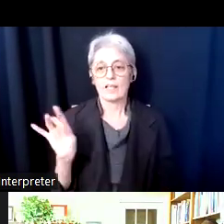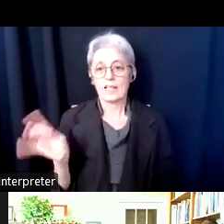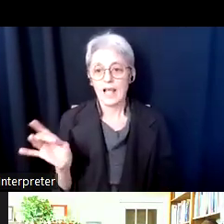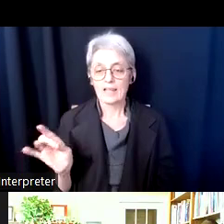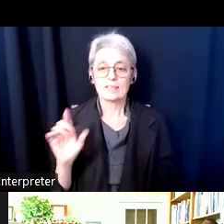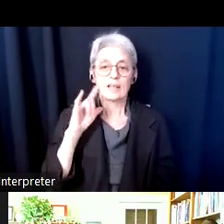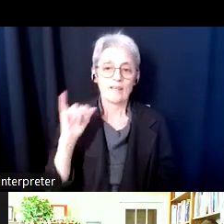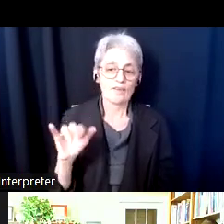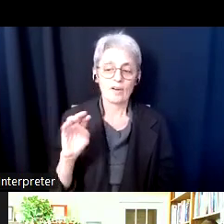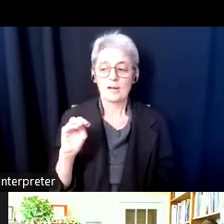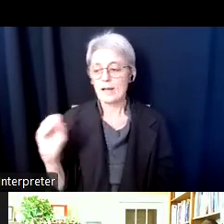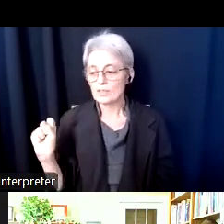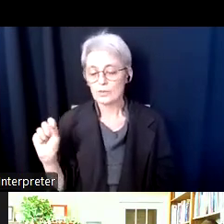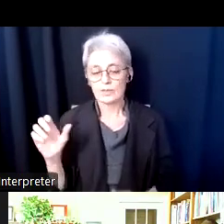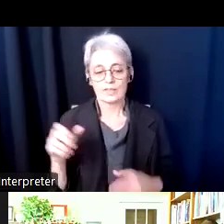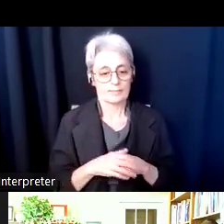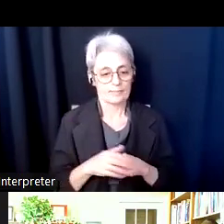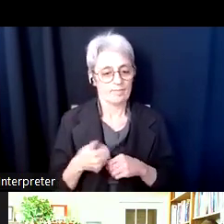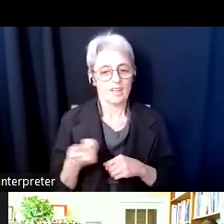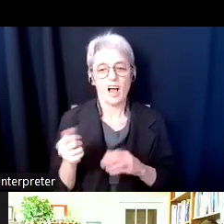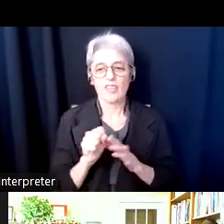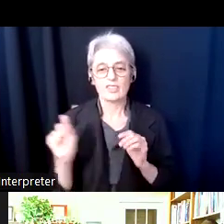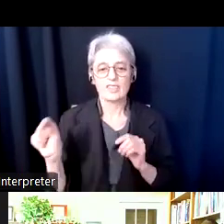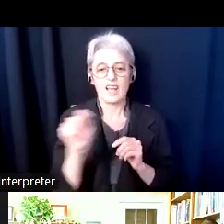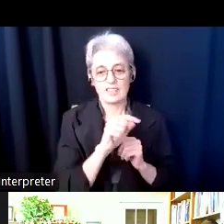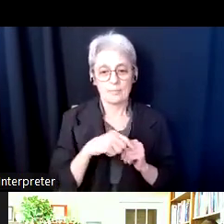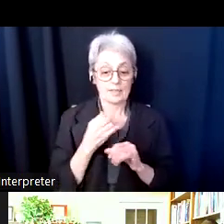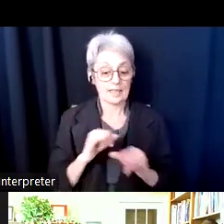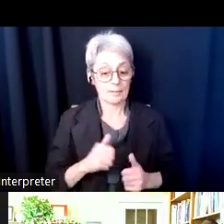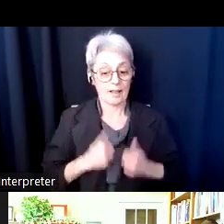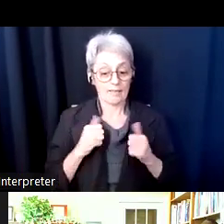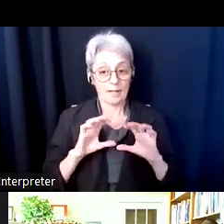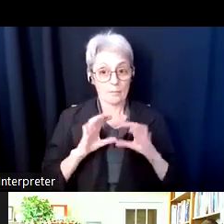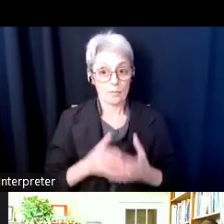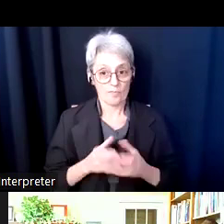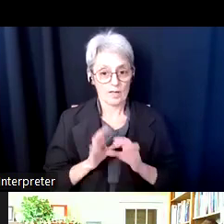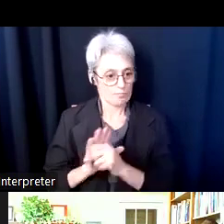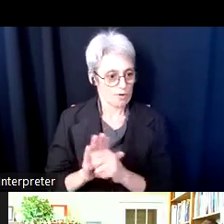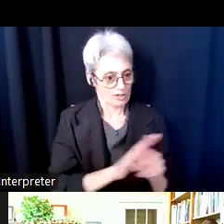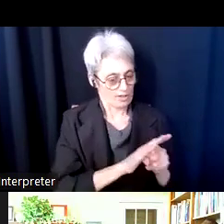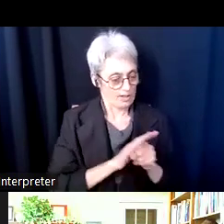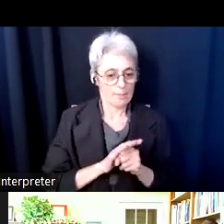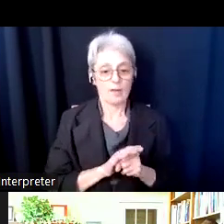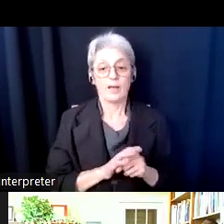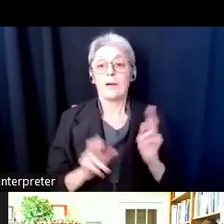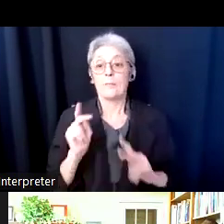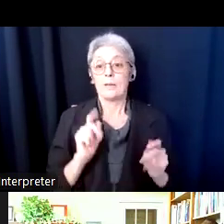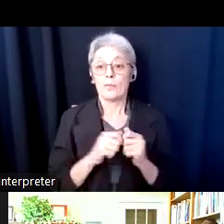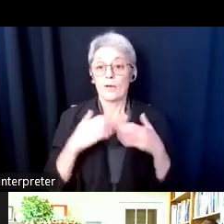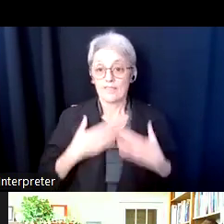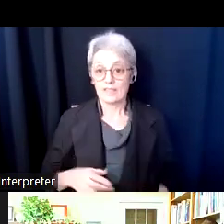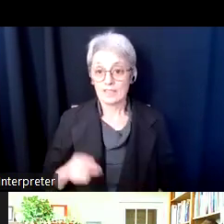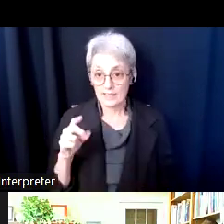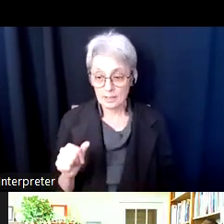states, at the pressure from the independent living movement, gave people with physical disabilities the ability to purchase their own personal